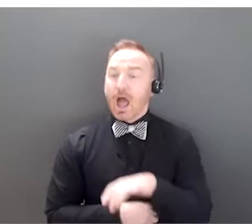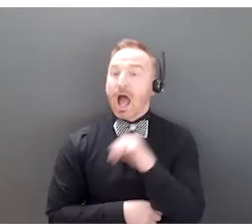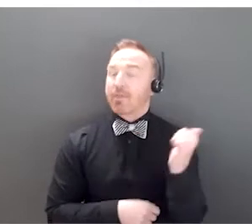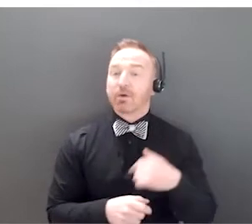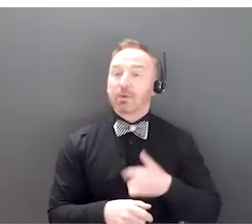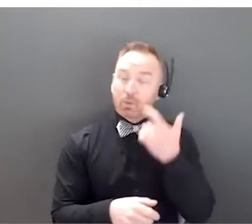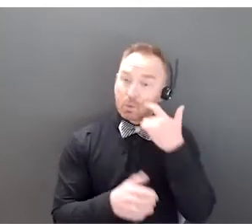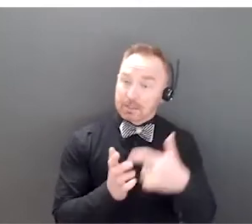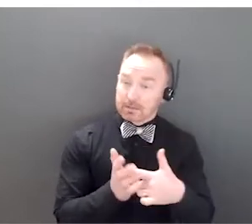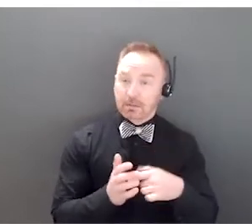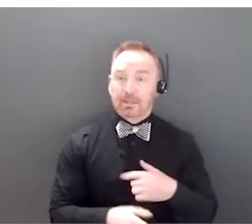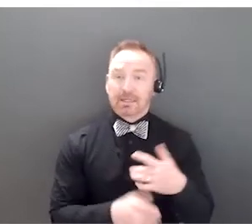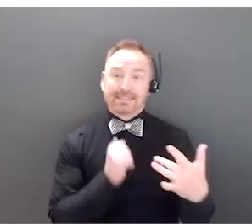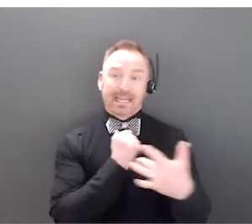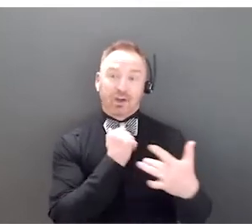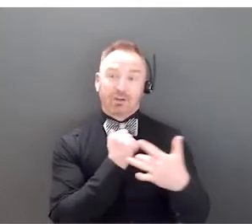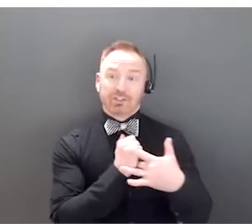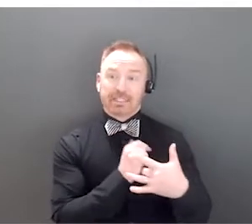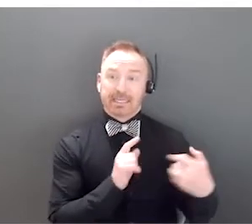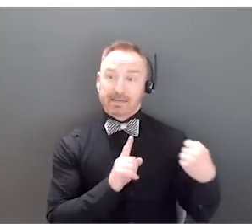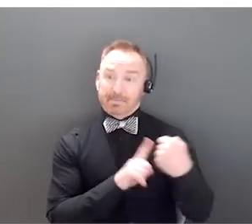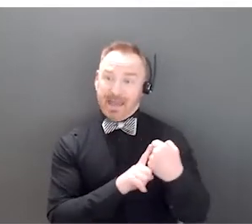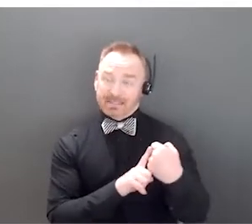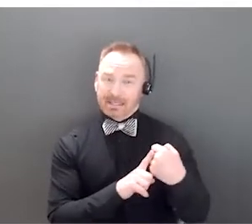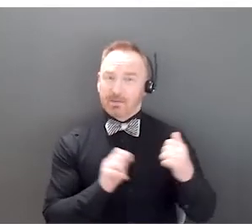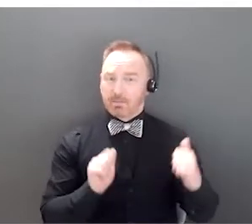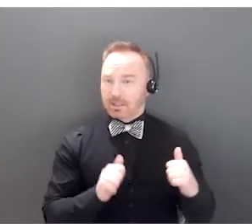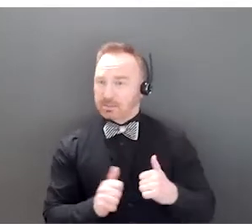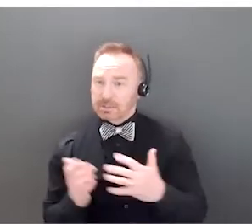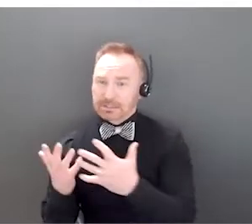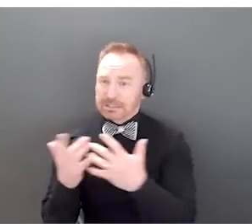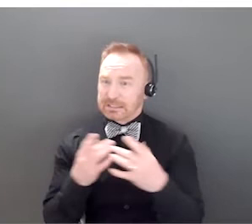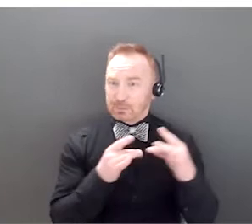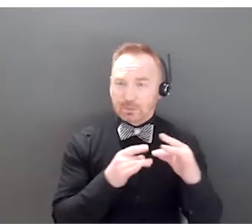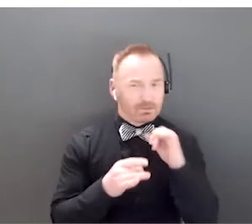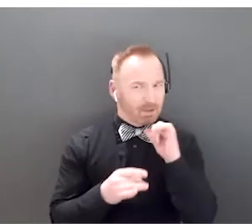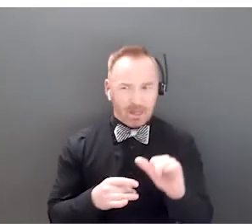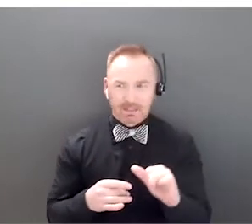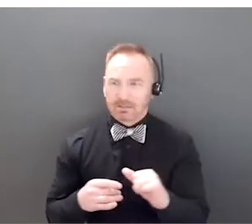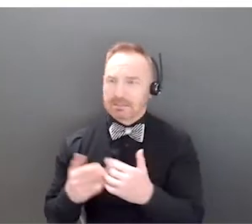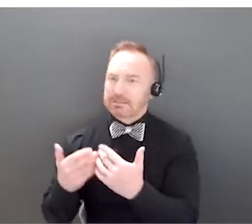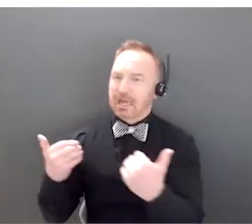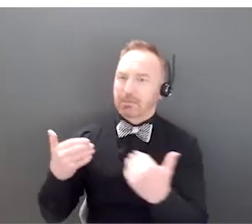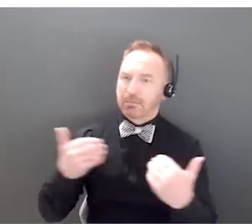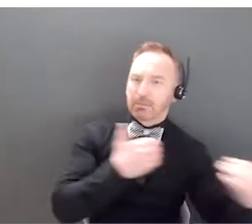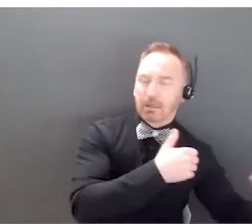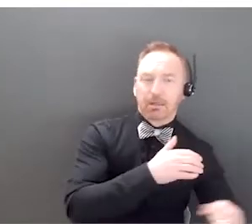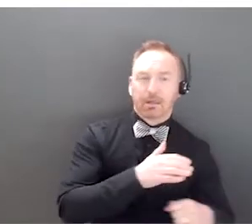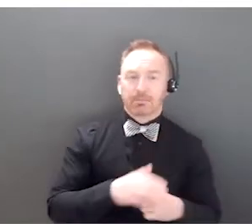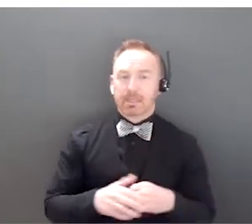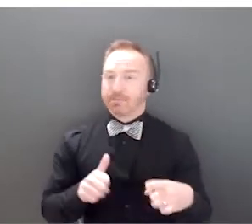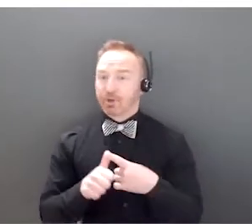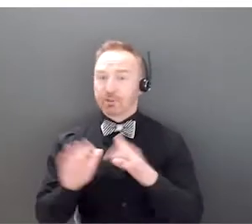that the impact of technology can be fragmented. First, technology can create challenges for people living with disabilities. For